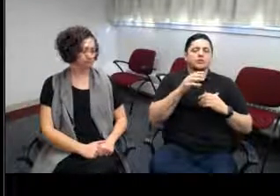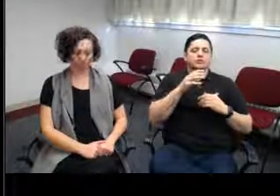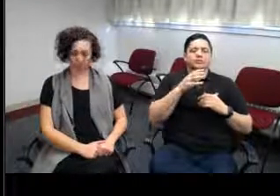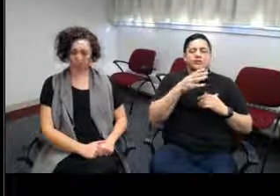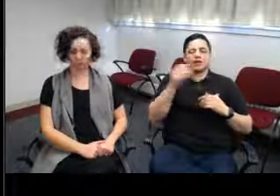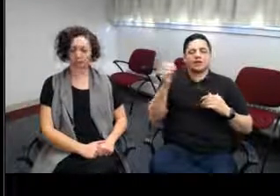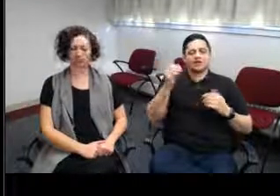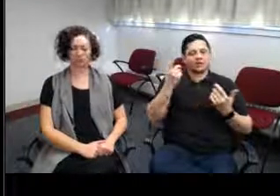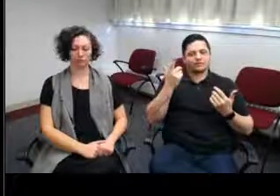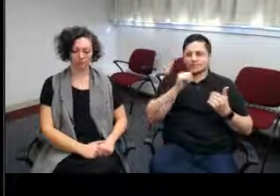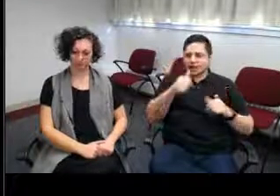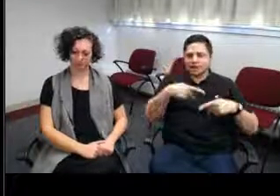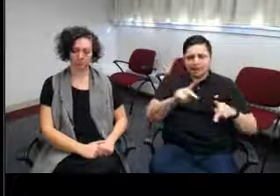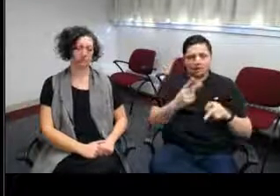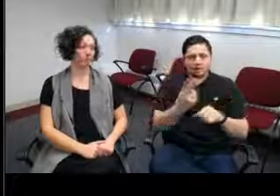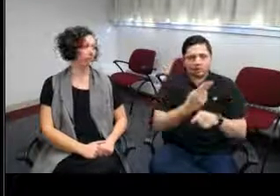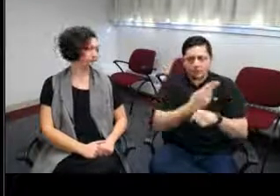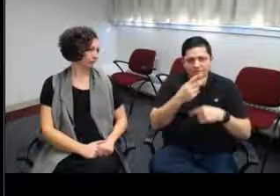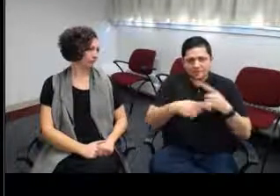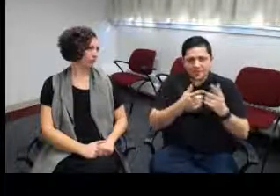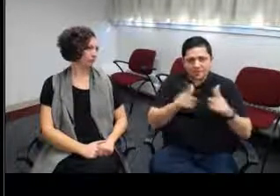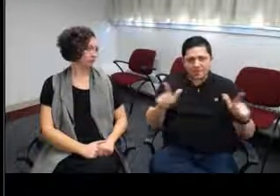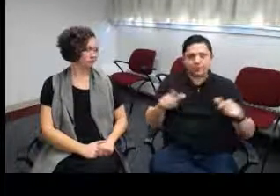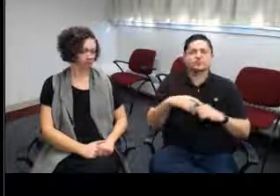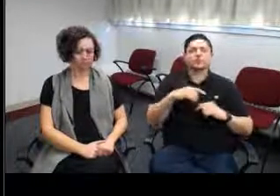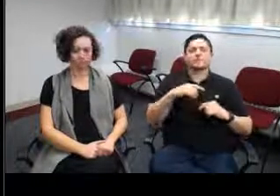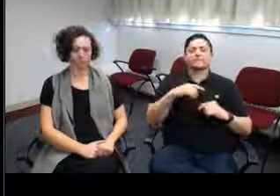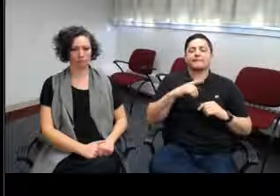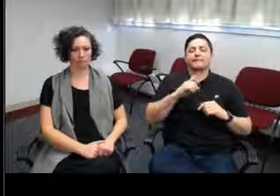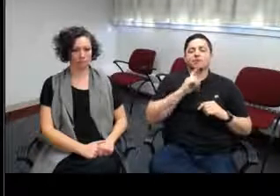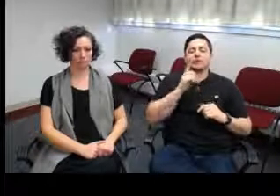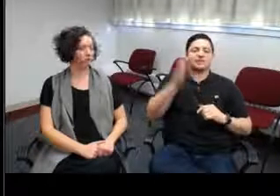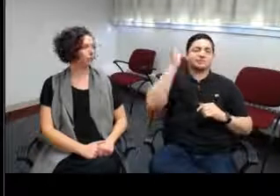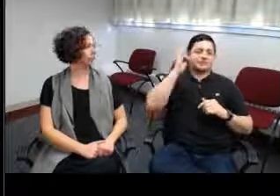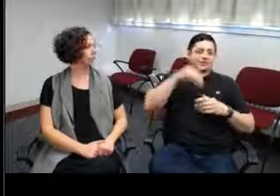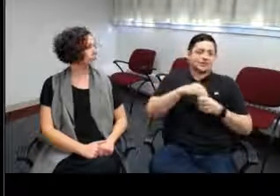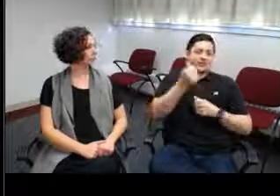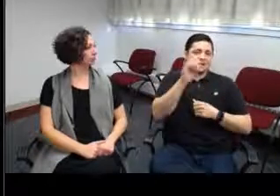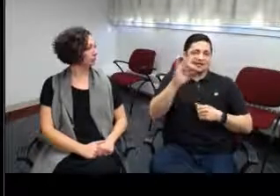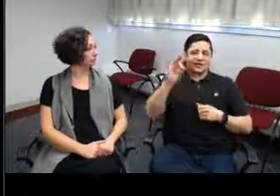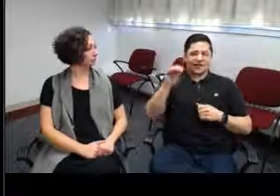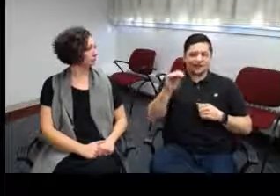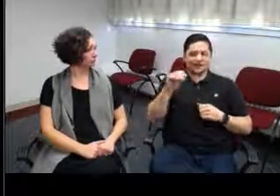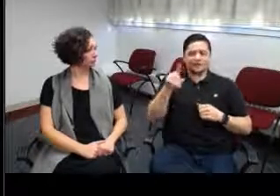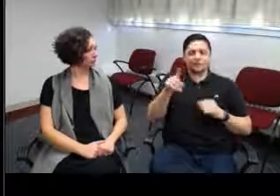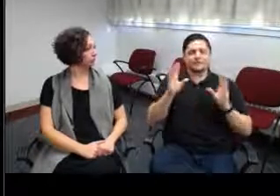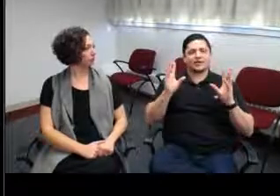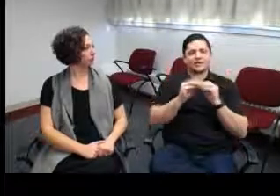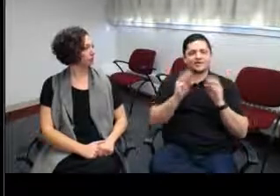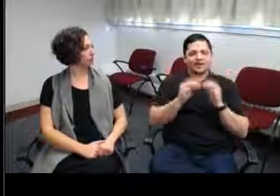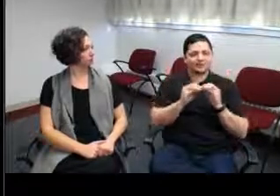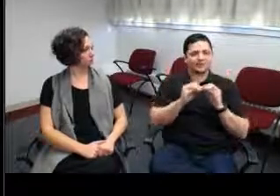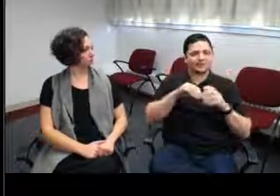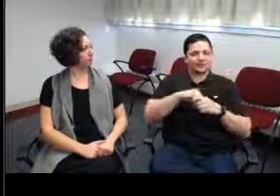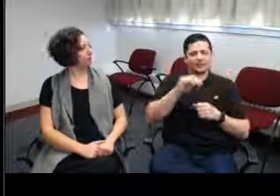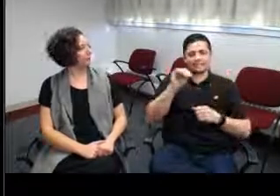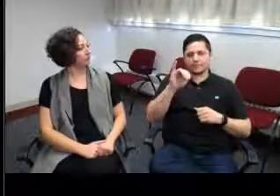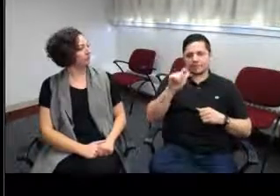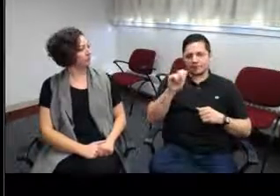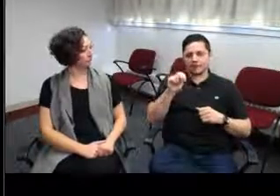been some opposing views on whether or not people should learn to speak or be able to use sign